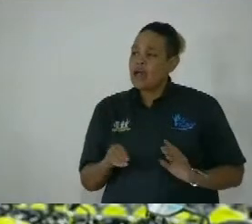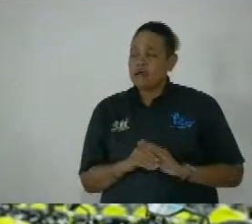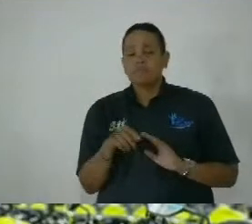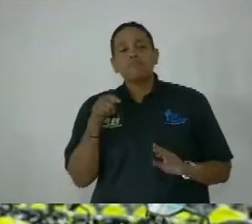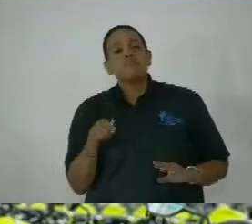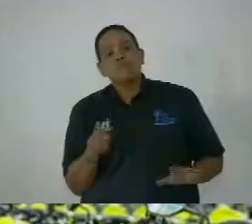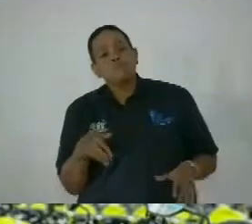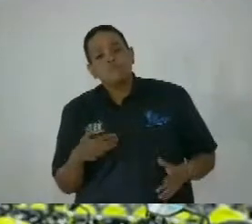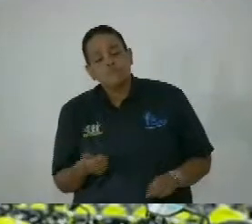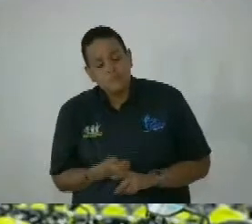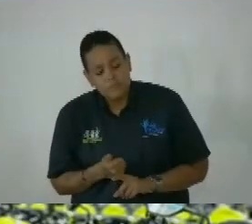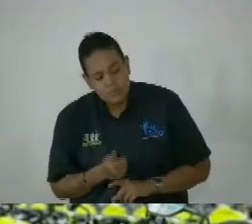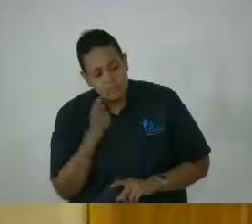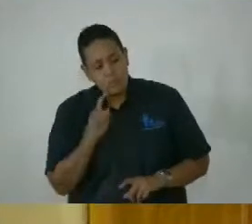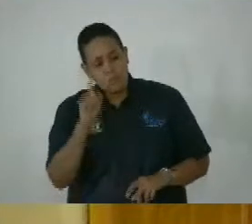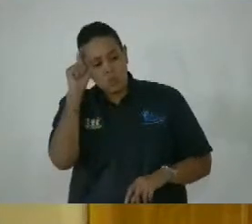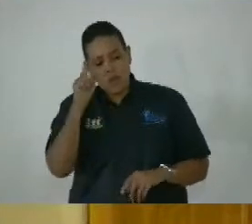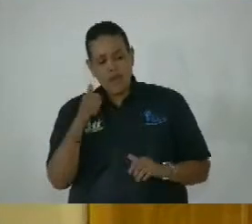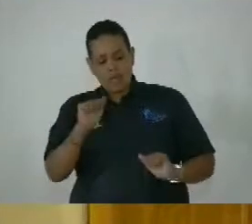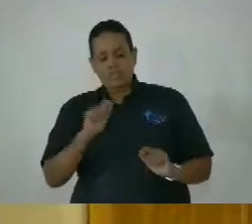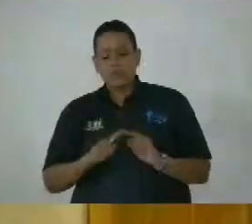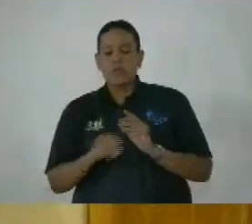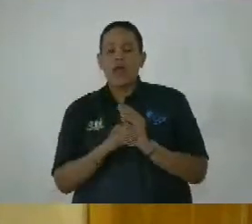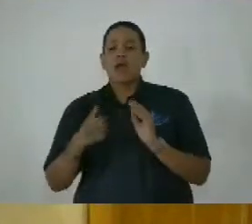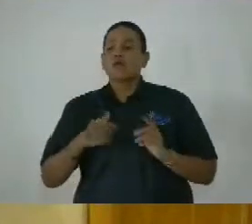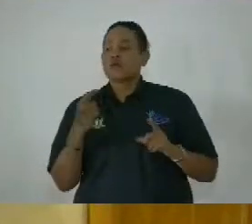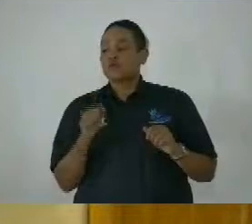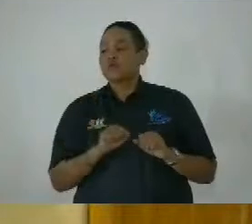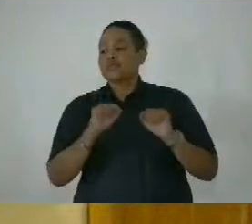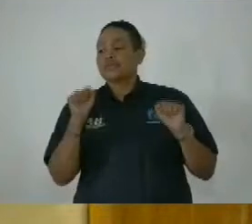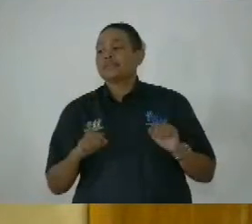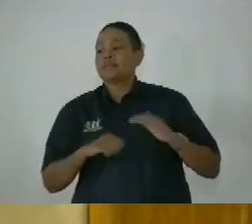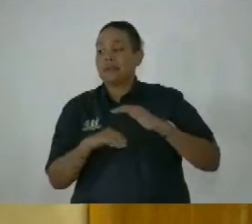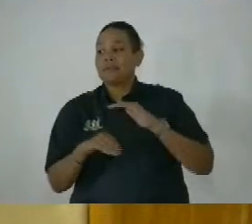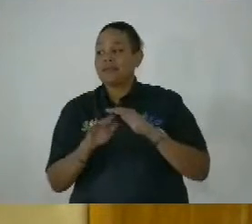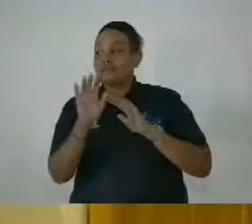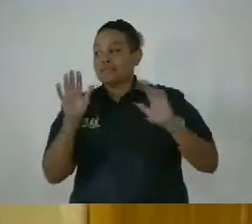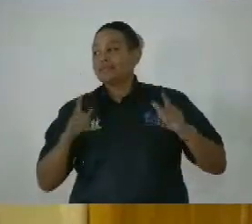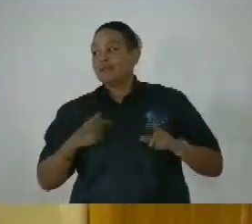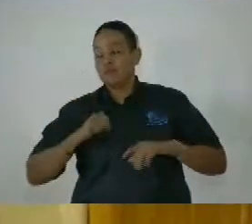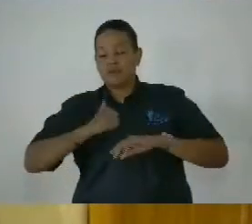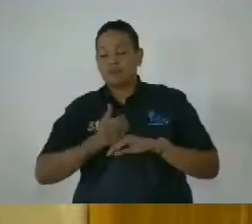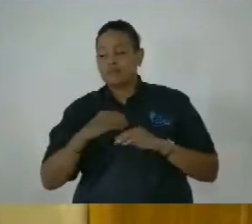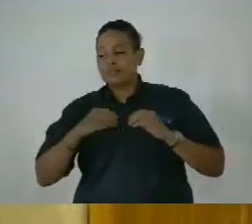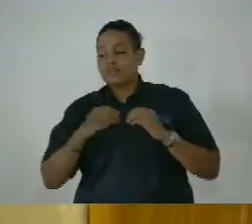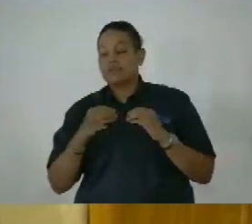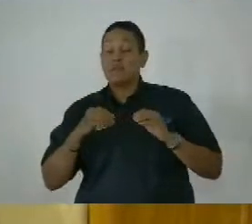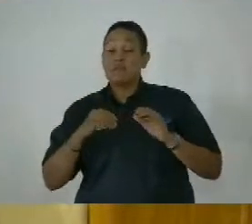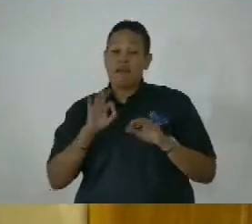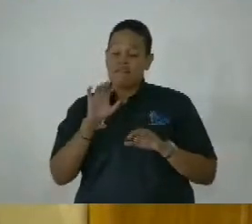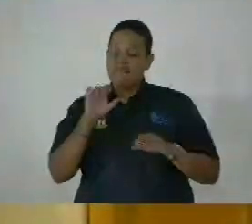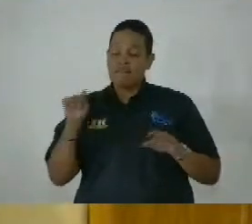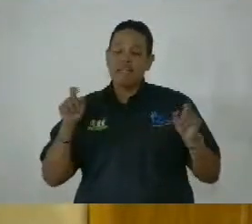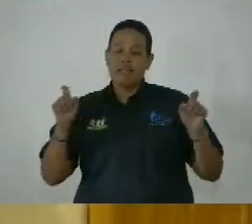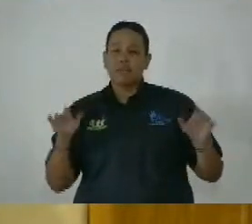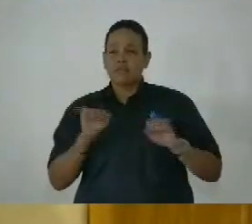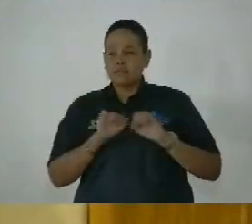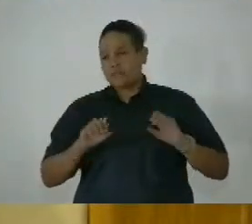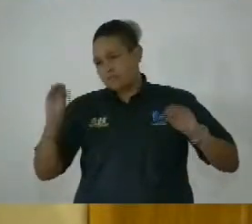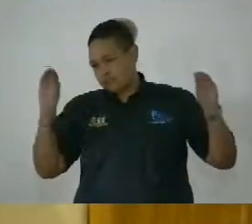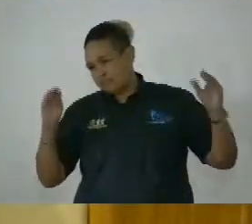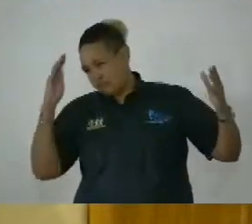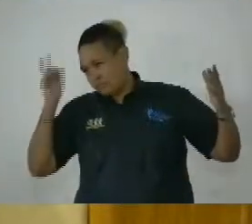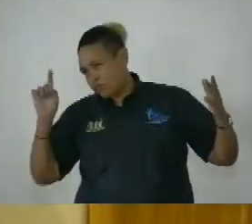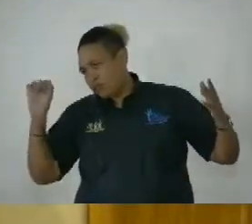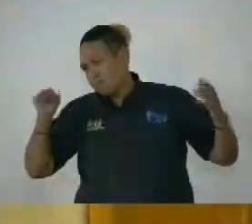was a single attempt then, but we are doing it on a systematic basis. We are setting up a fleet management system, and we intend that the